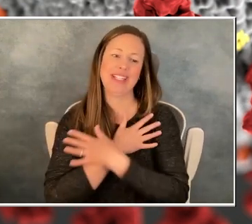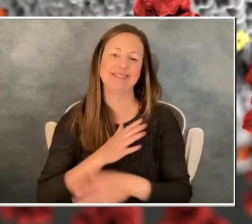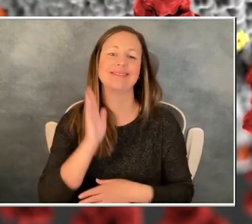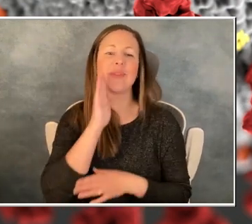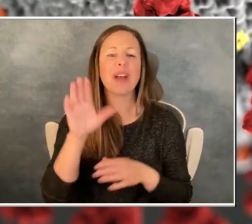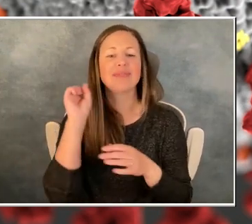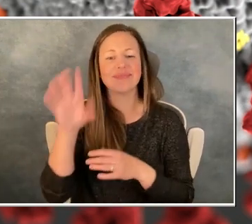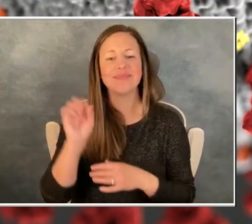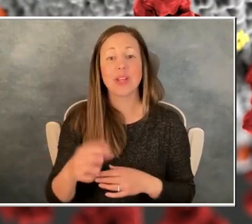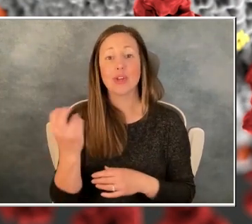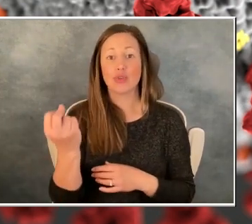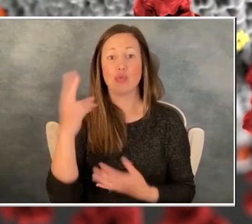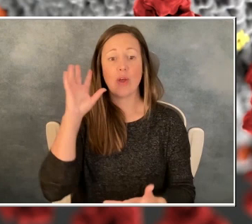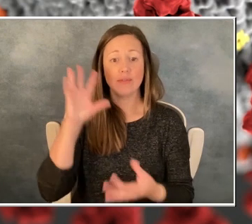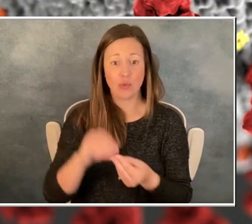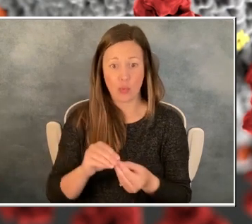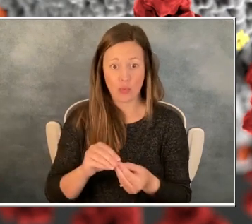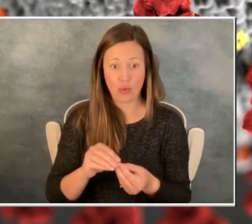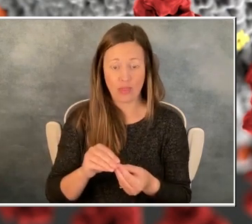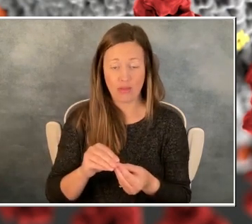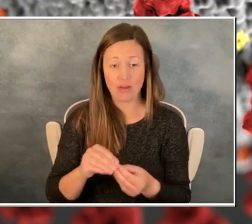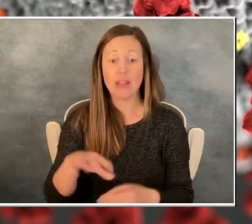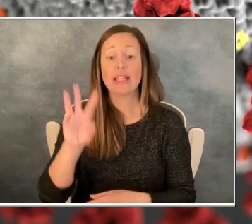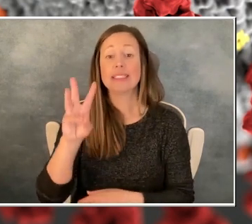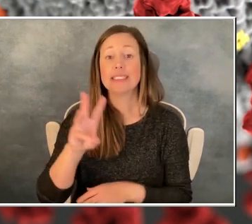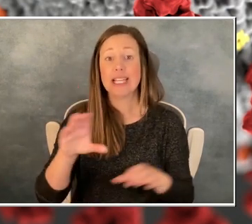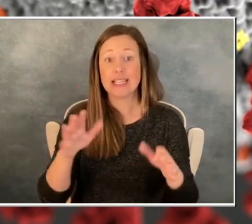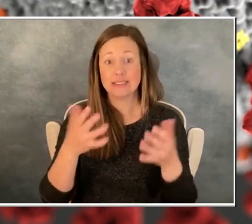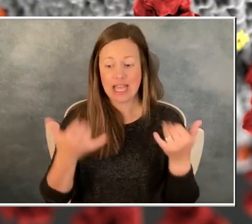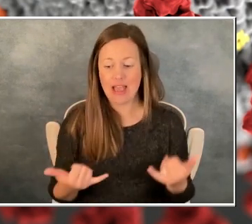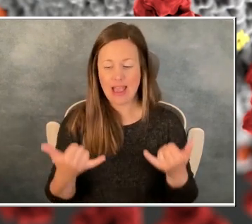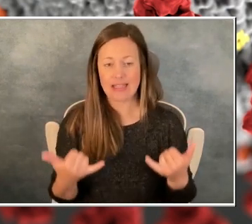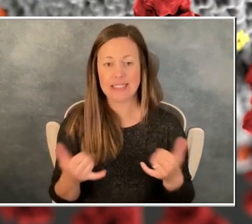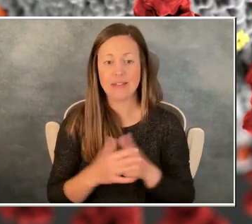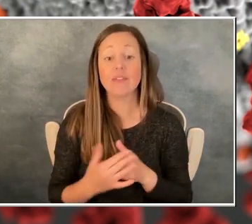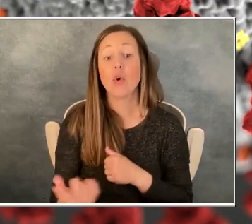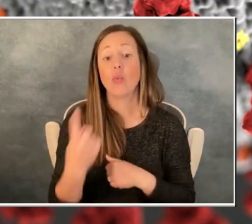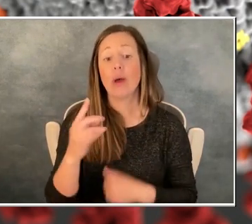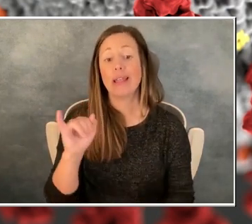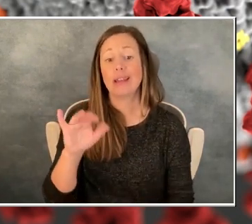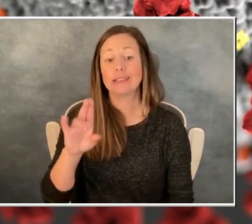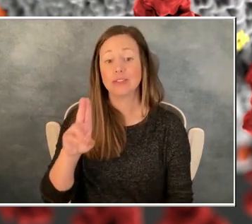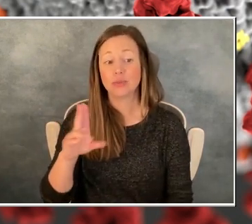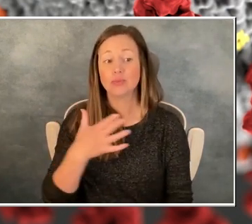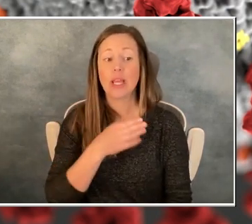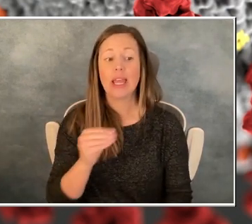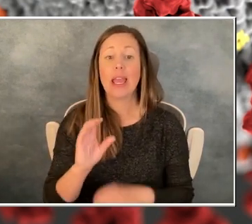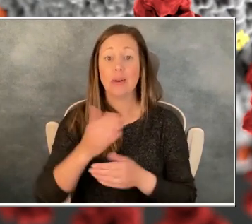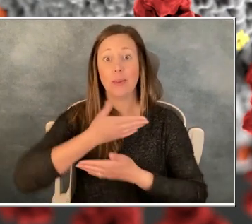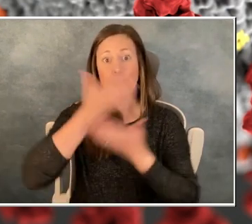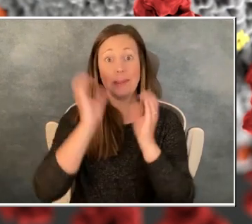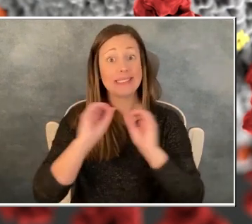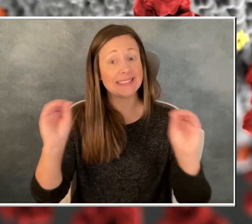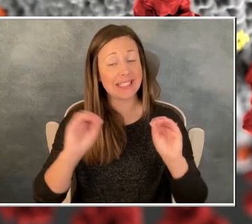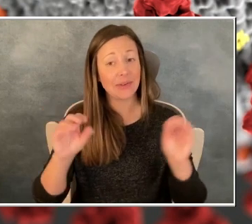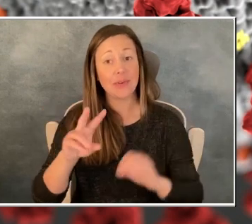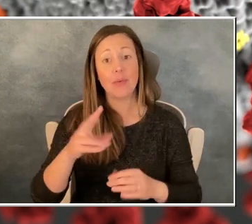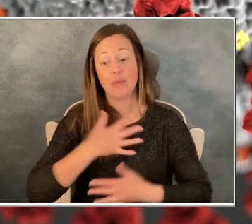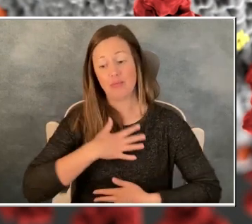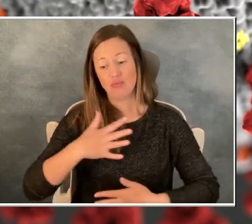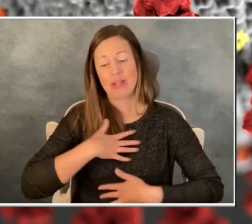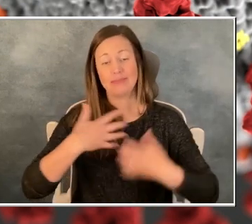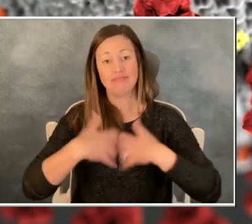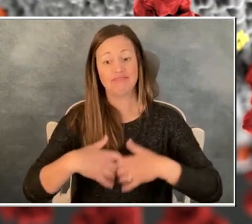now, we have 12 total inpatients, 6 active cases, 1 in the ICU, and 0 on the